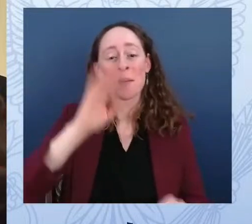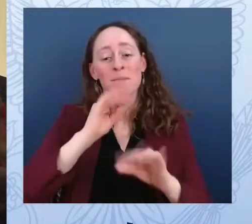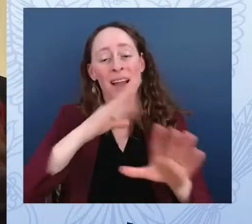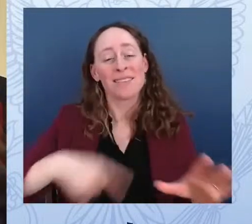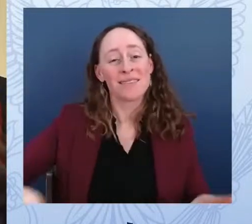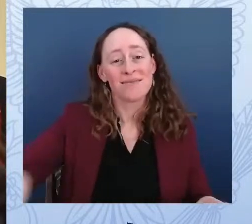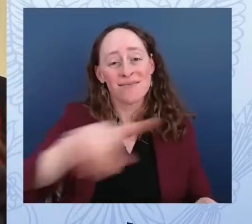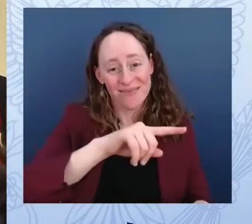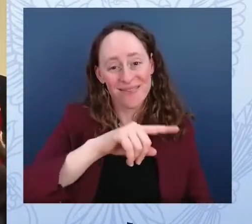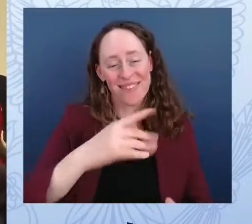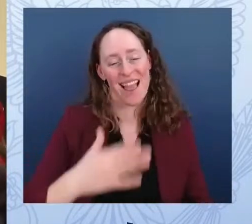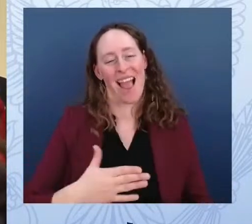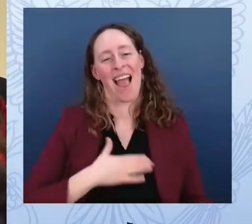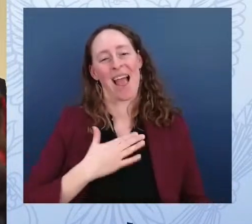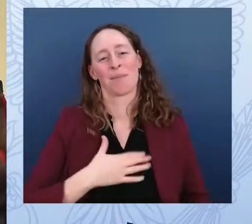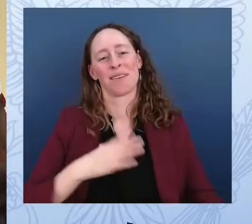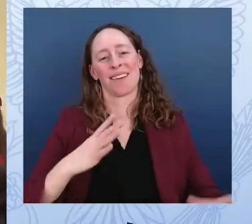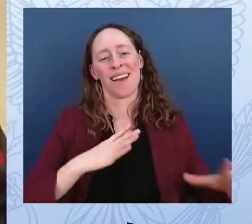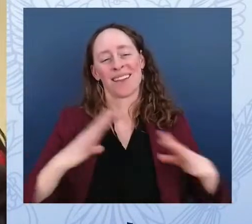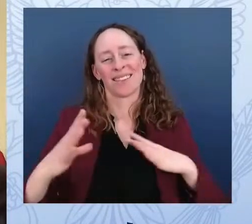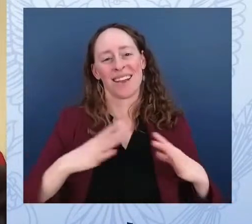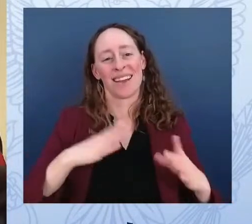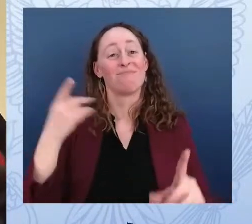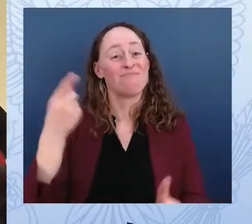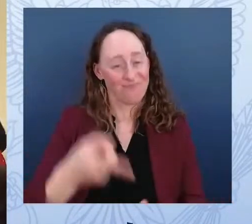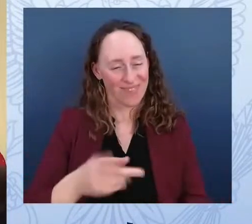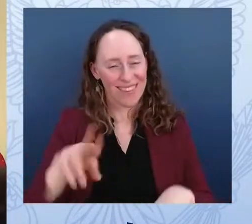you, guys. Thanks for coming up.